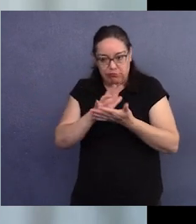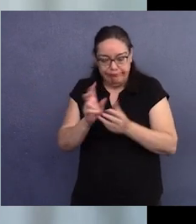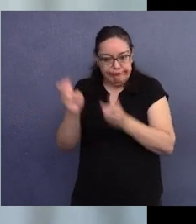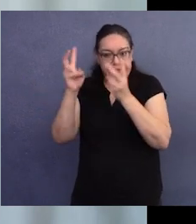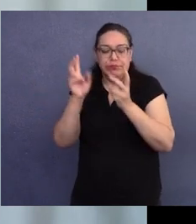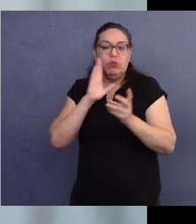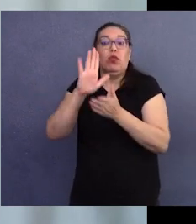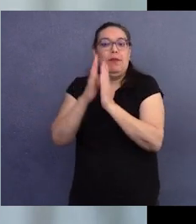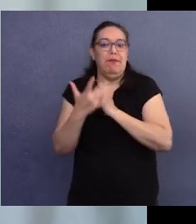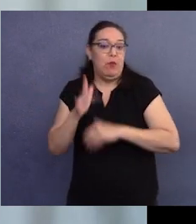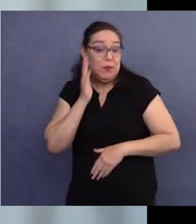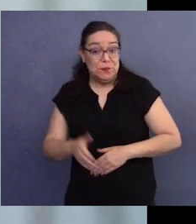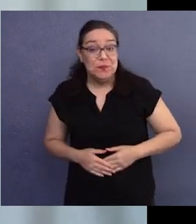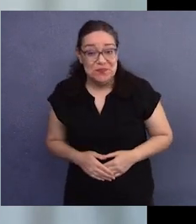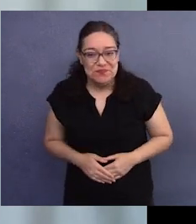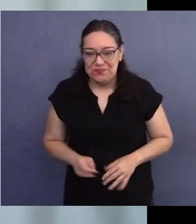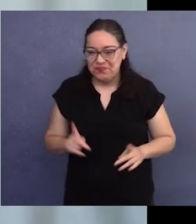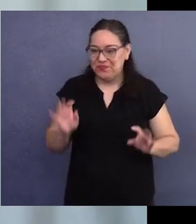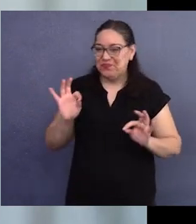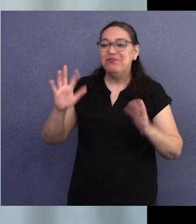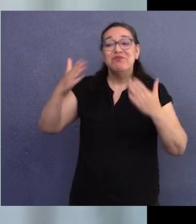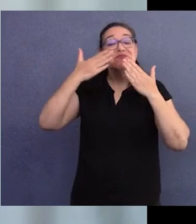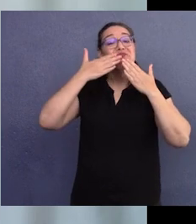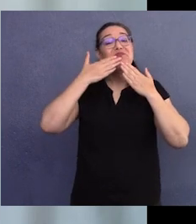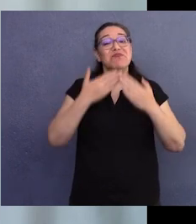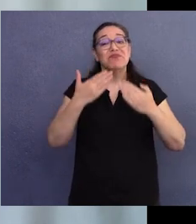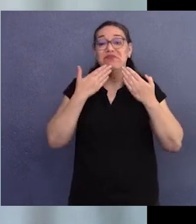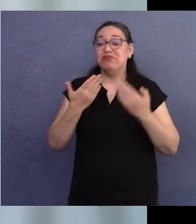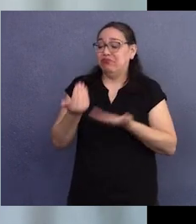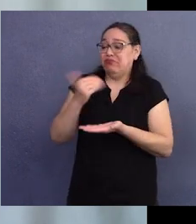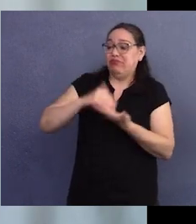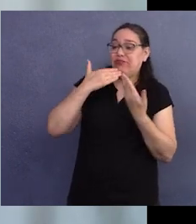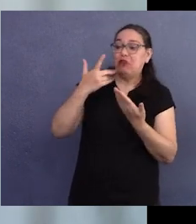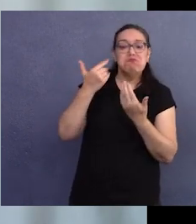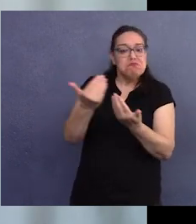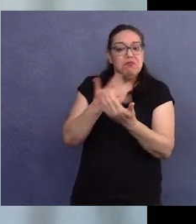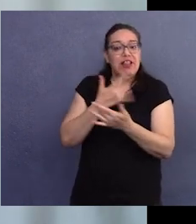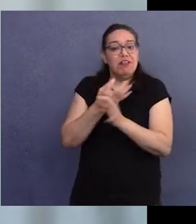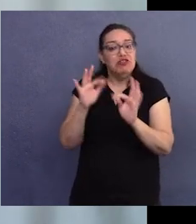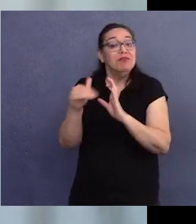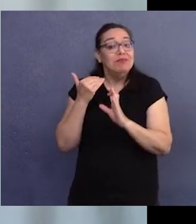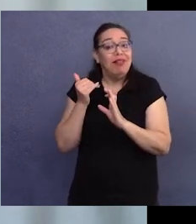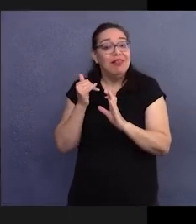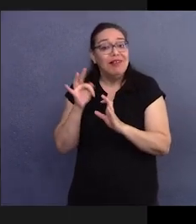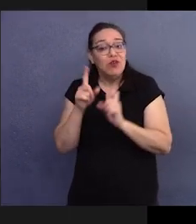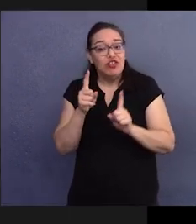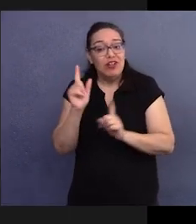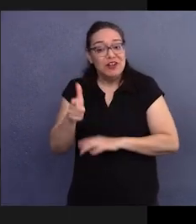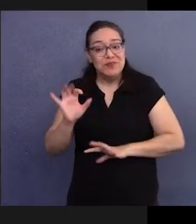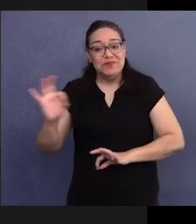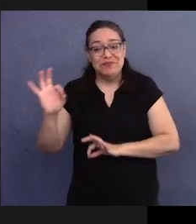available. Right. So, yeah, thanks you all. Thank you again. Feel free to email us if you have questions afterwards.